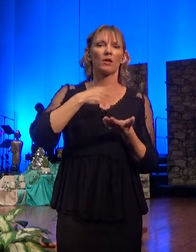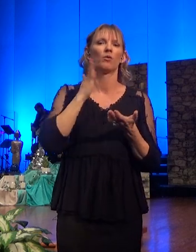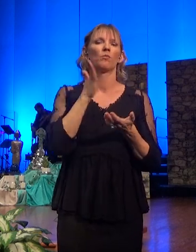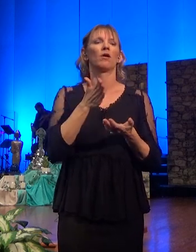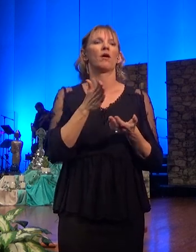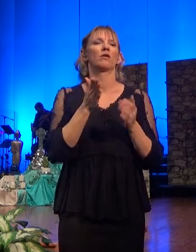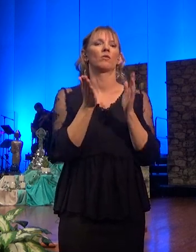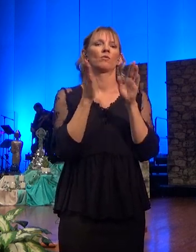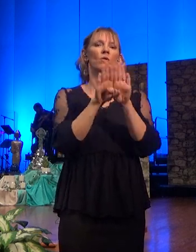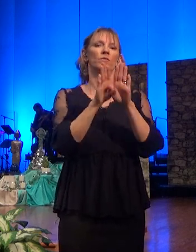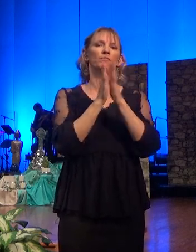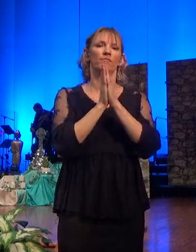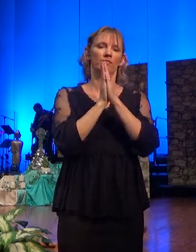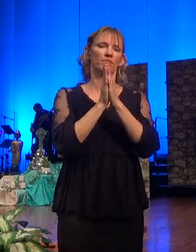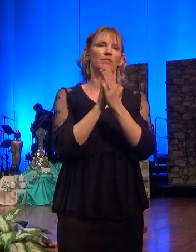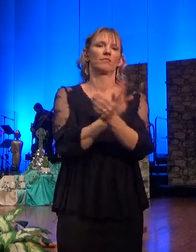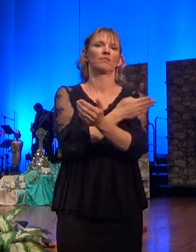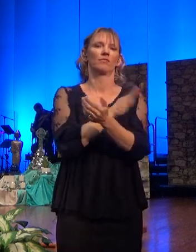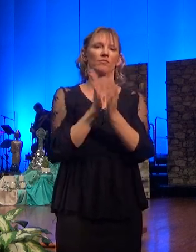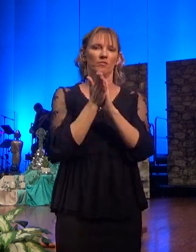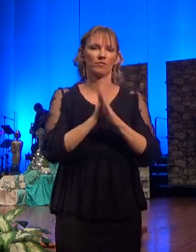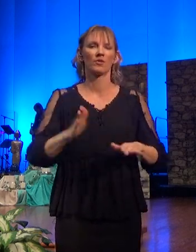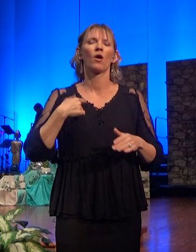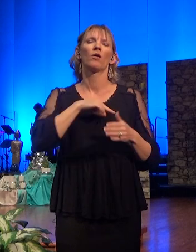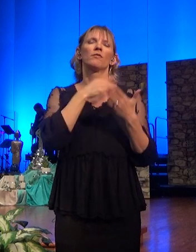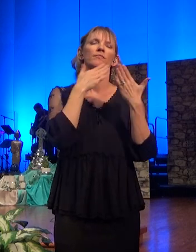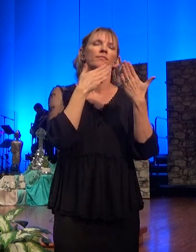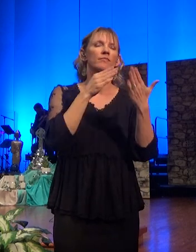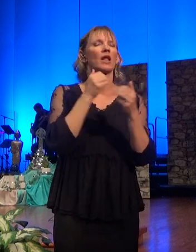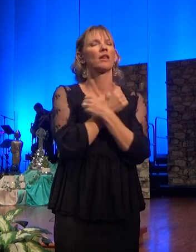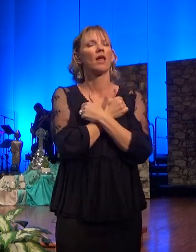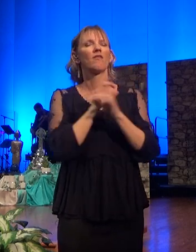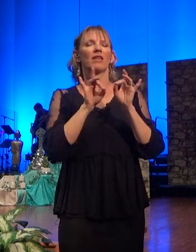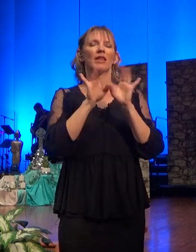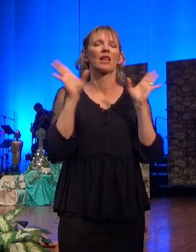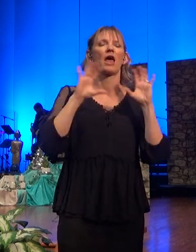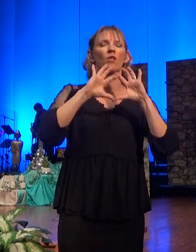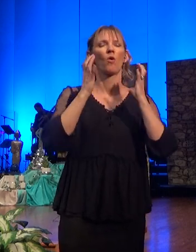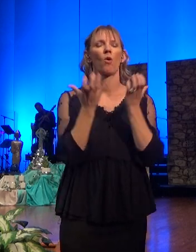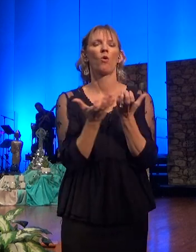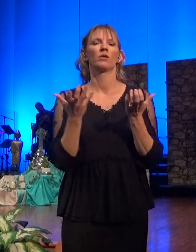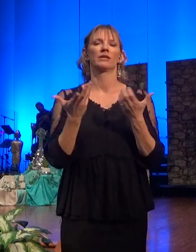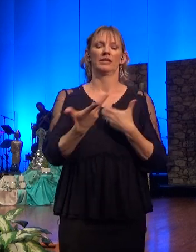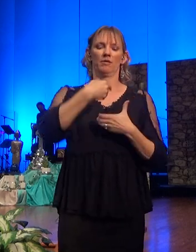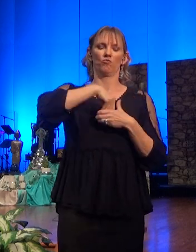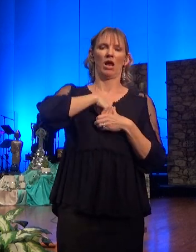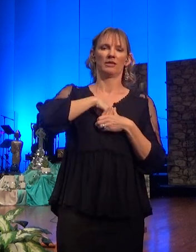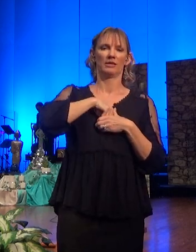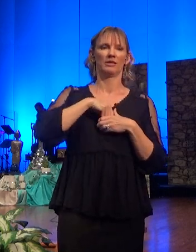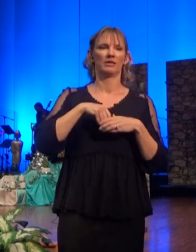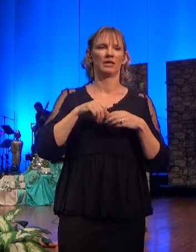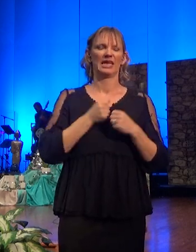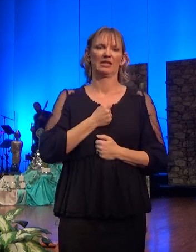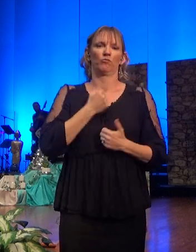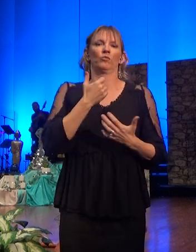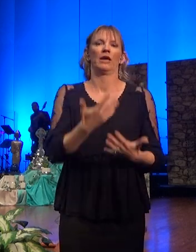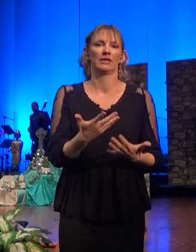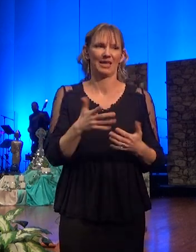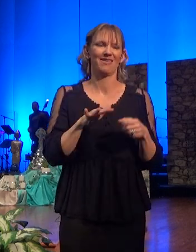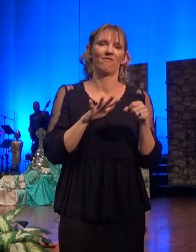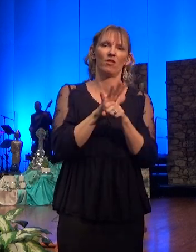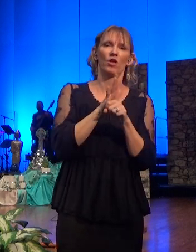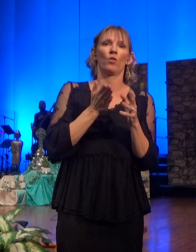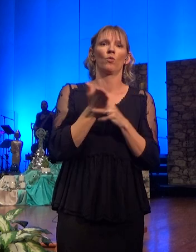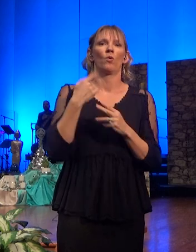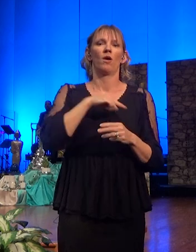the Benediction and Peace song. We give thanks for the love and the light and the wholeness that embraces and expresses fully through us